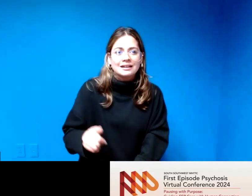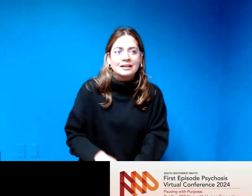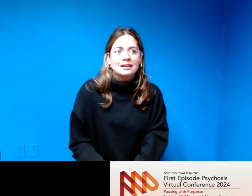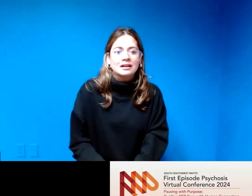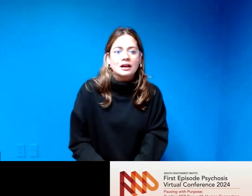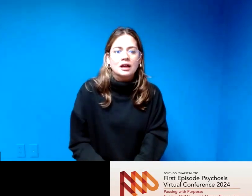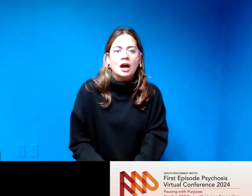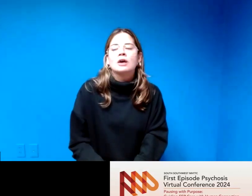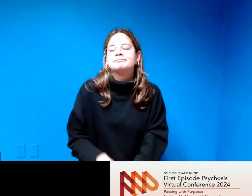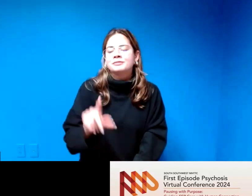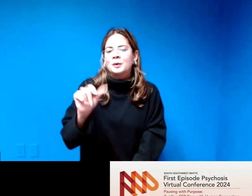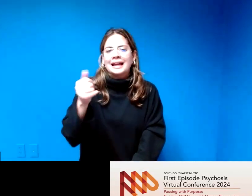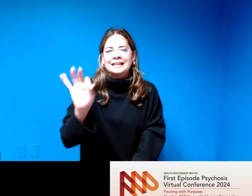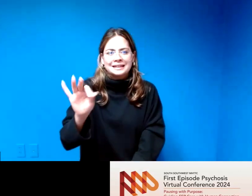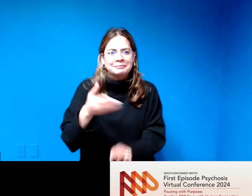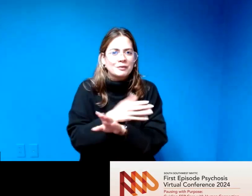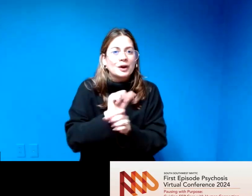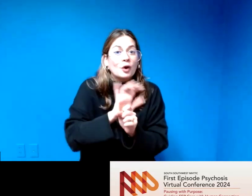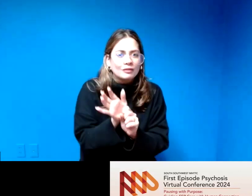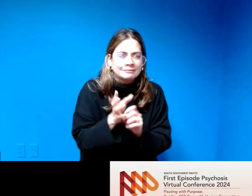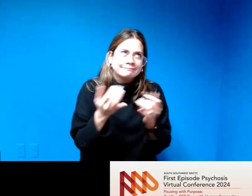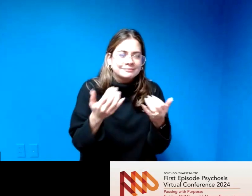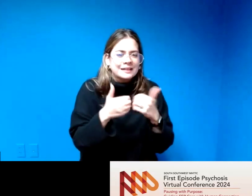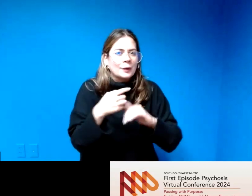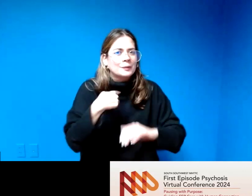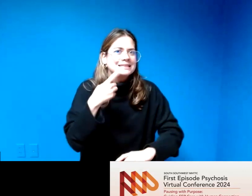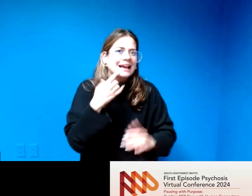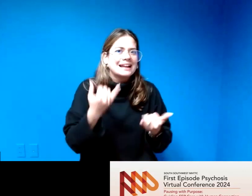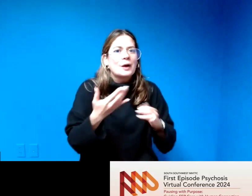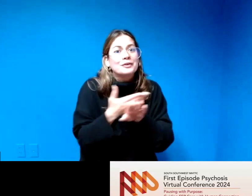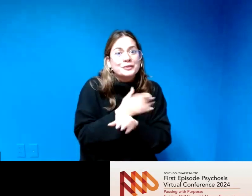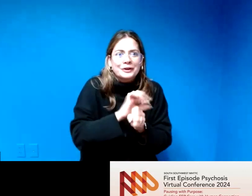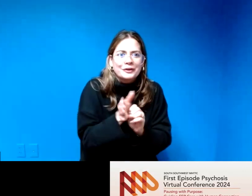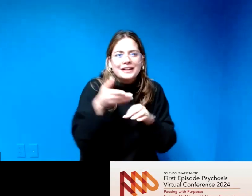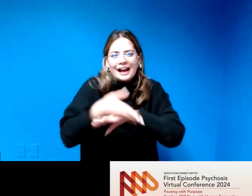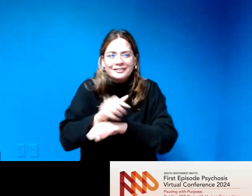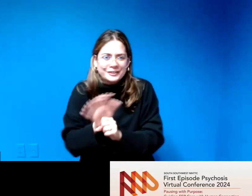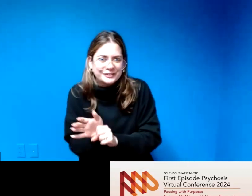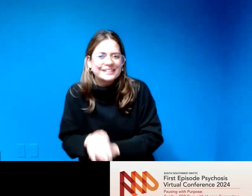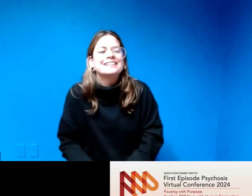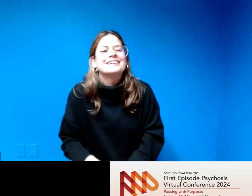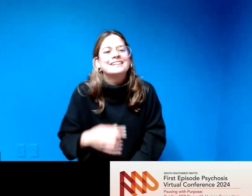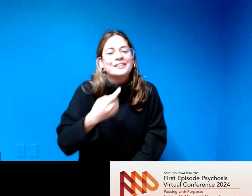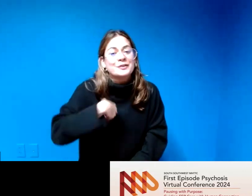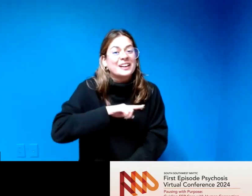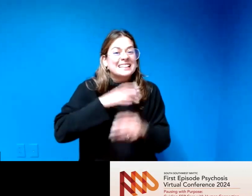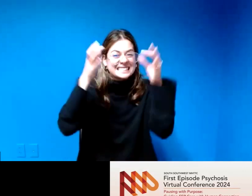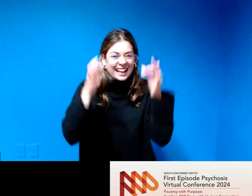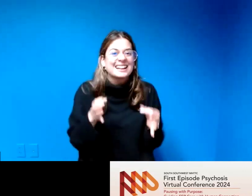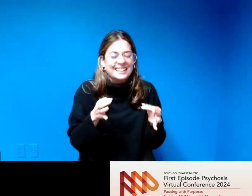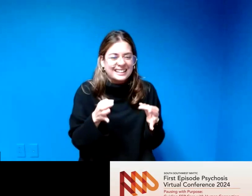I guess this is how we talk now, before COVID, after COVID, we also made a decision